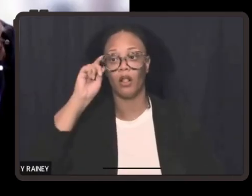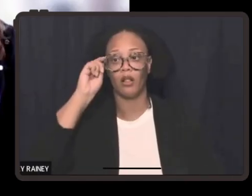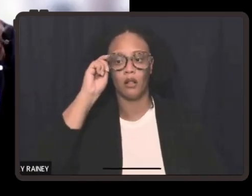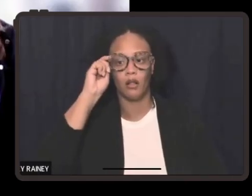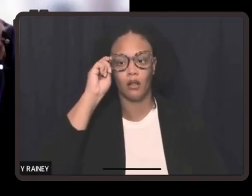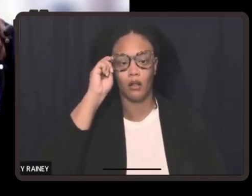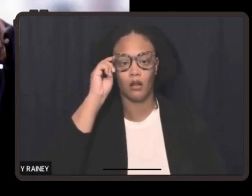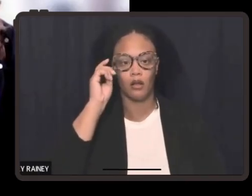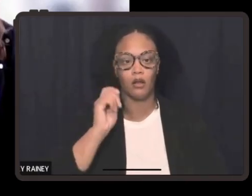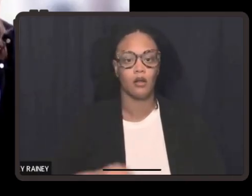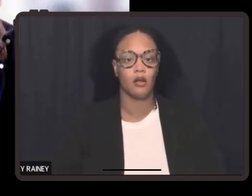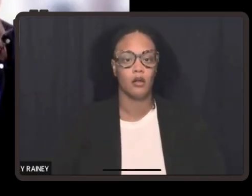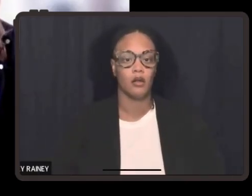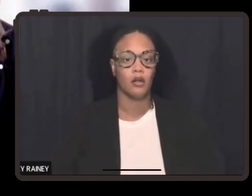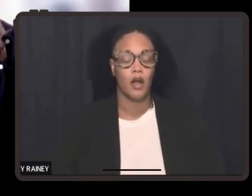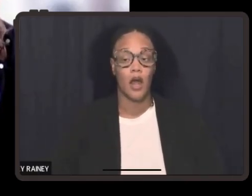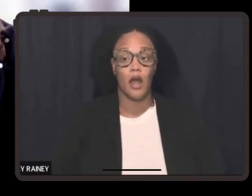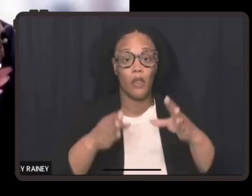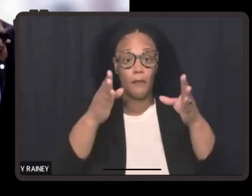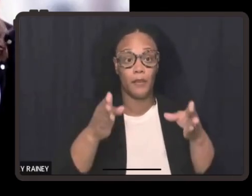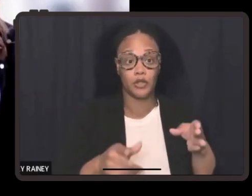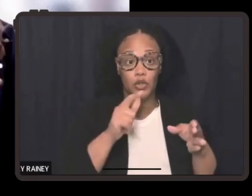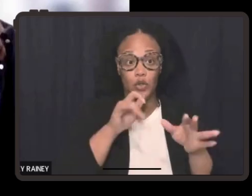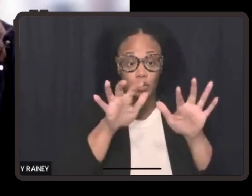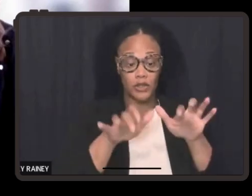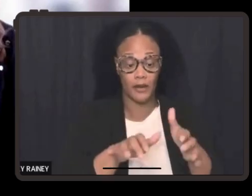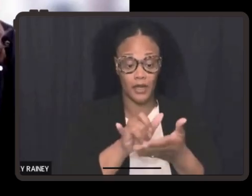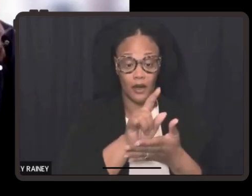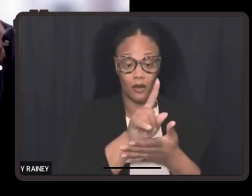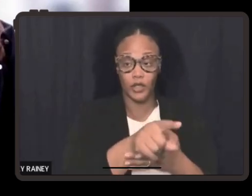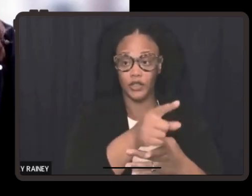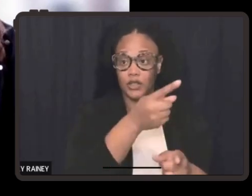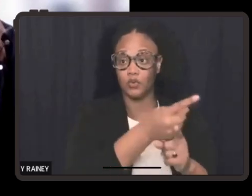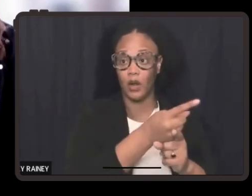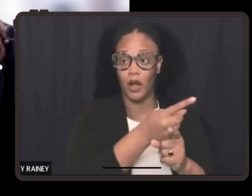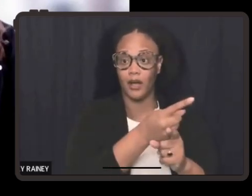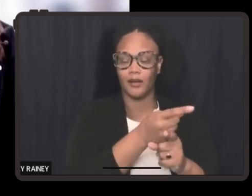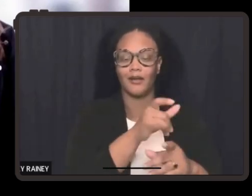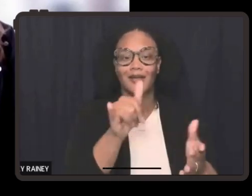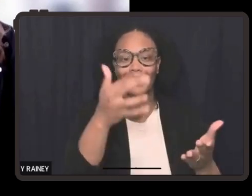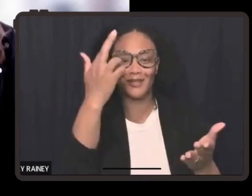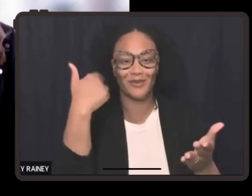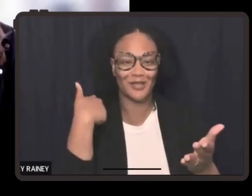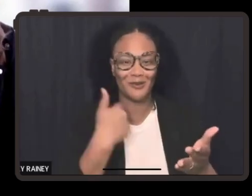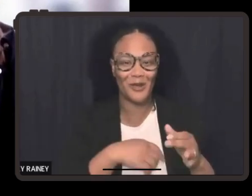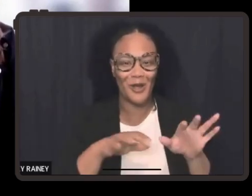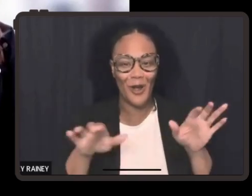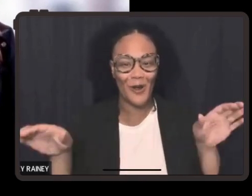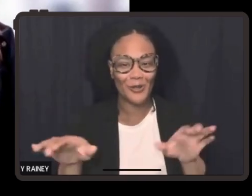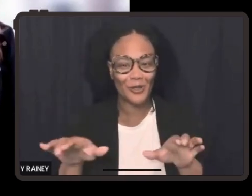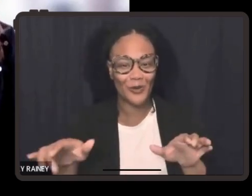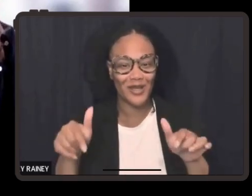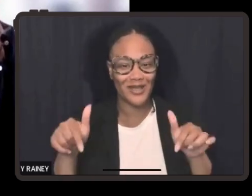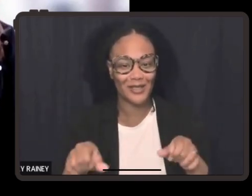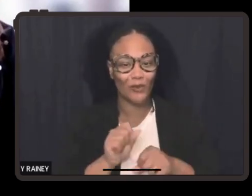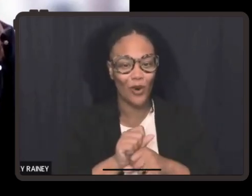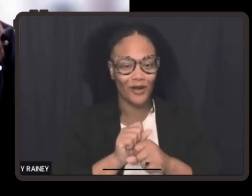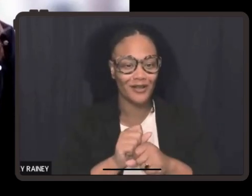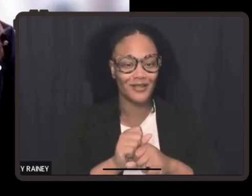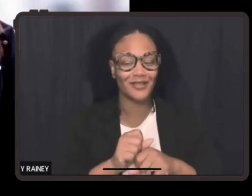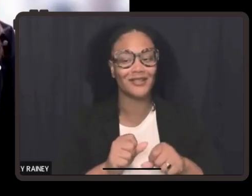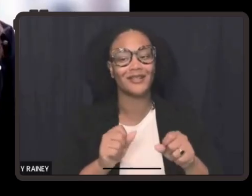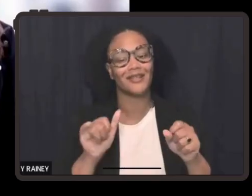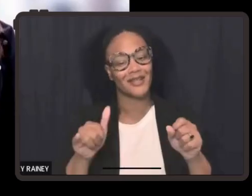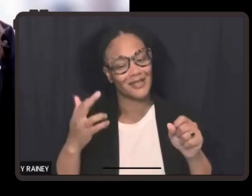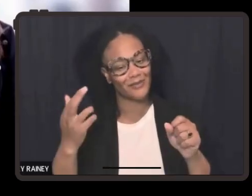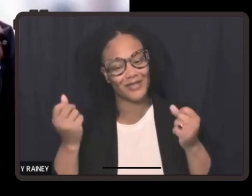person that wrote the question is quite right. This is why we're doing this, and this is why we've had a lot of people join us today,